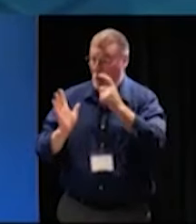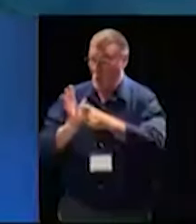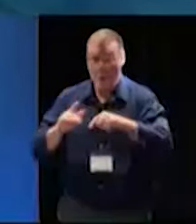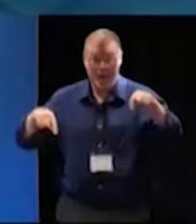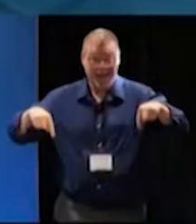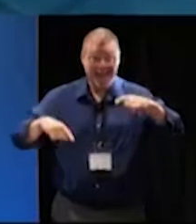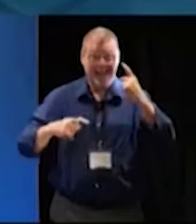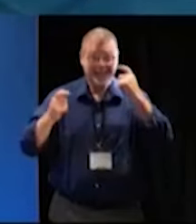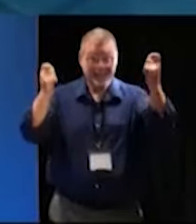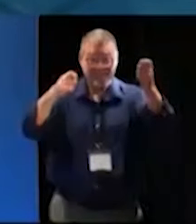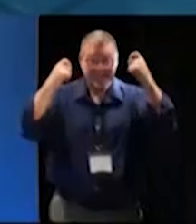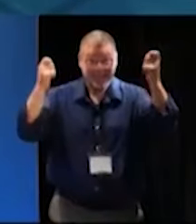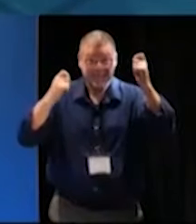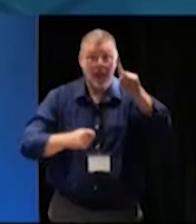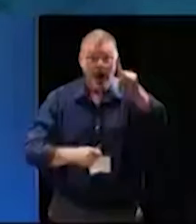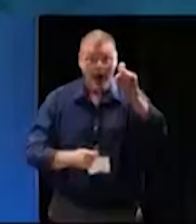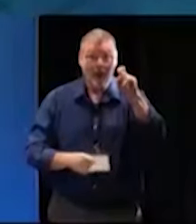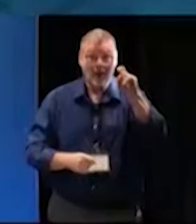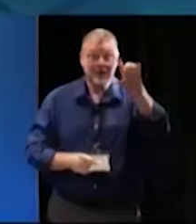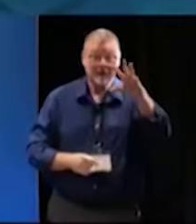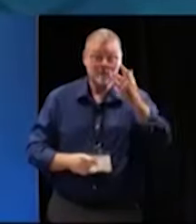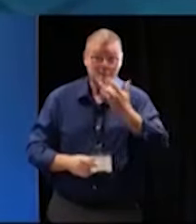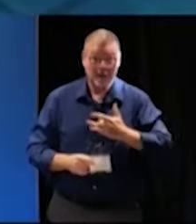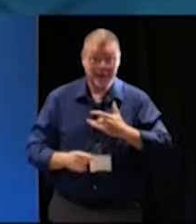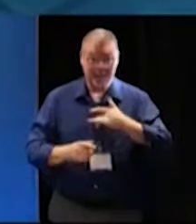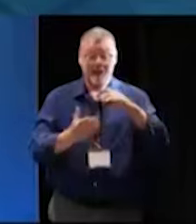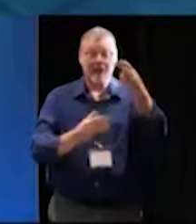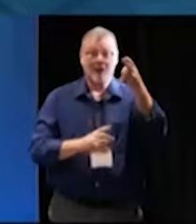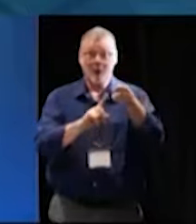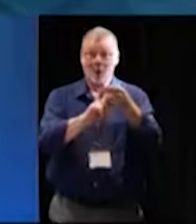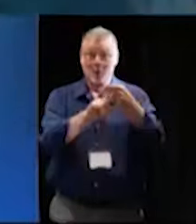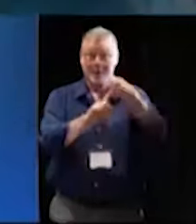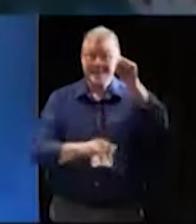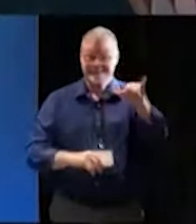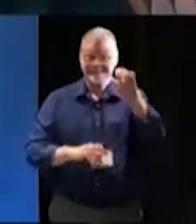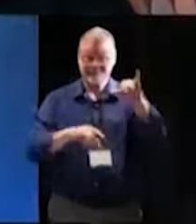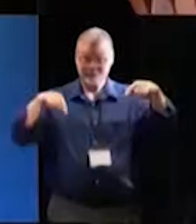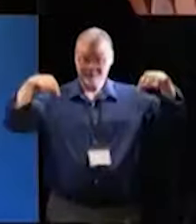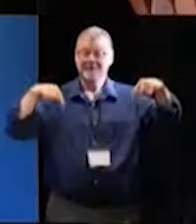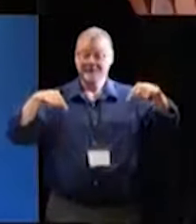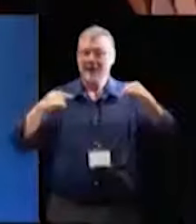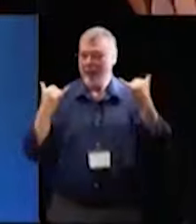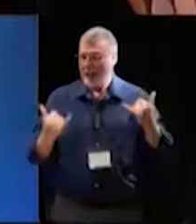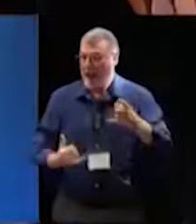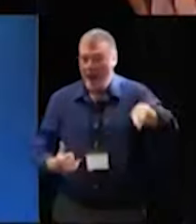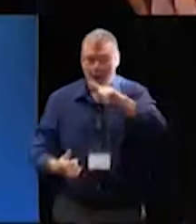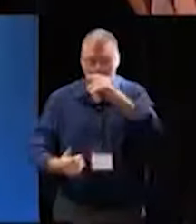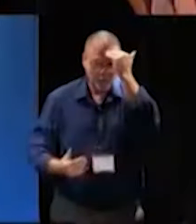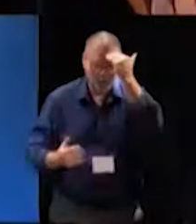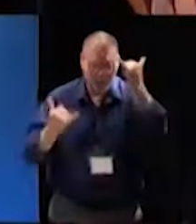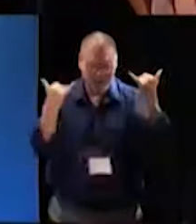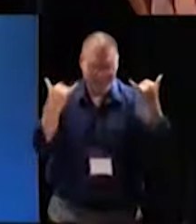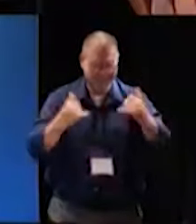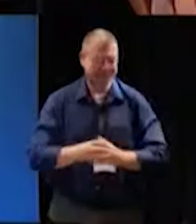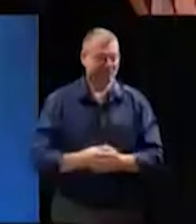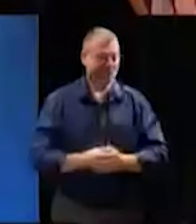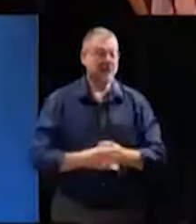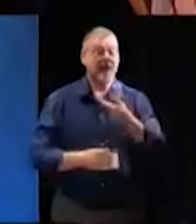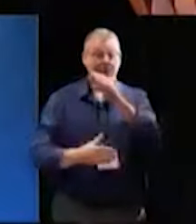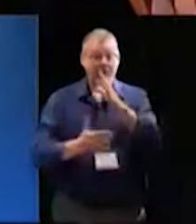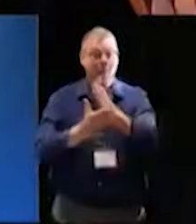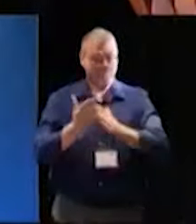just celebrated the 100th birthday of the Hotel Syracuse? Who knew that? Okay, now you do. Now you do. It's also part of